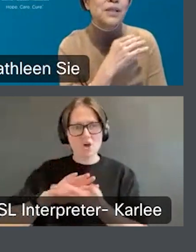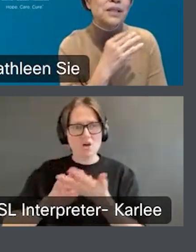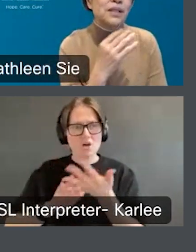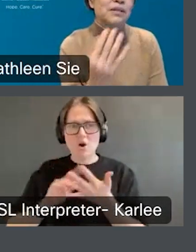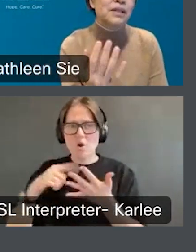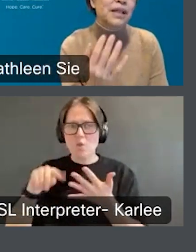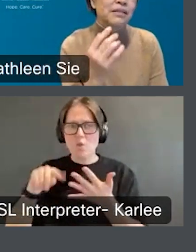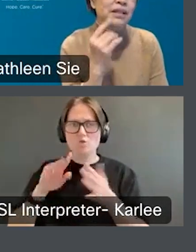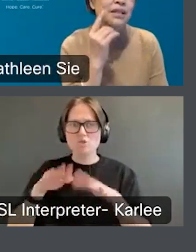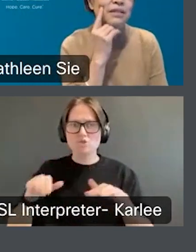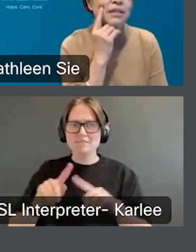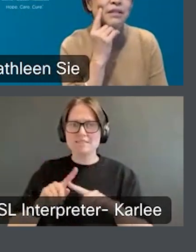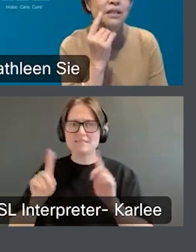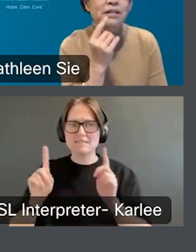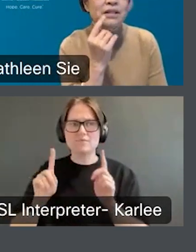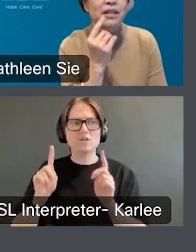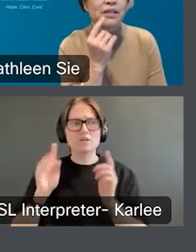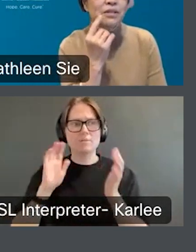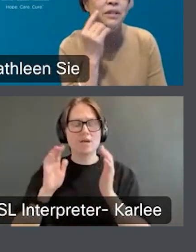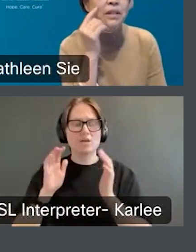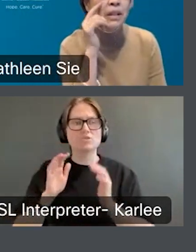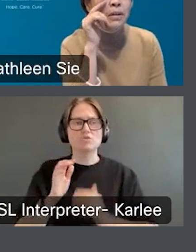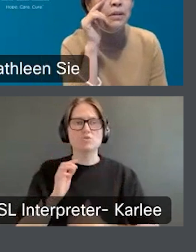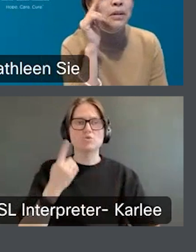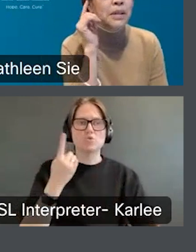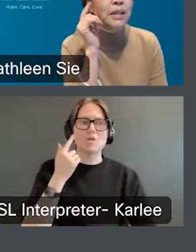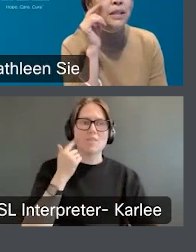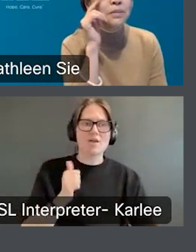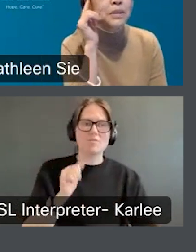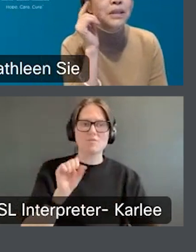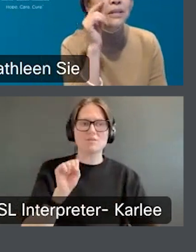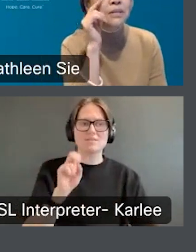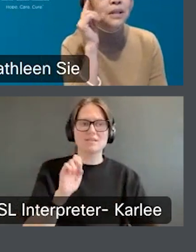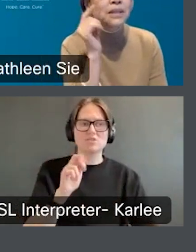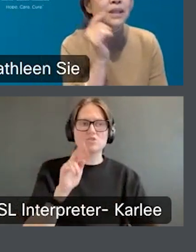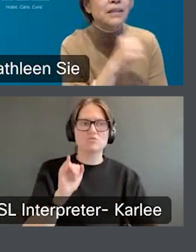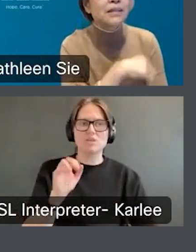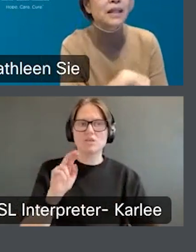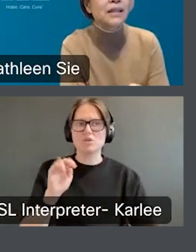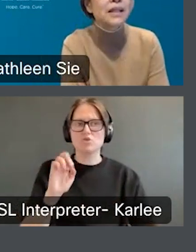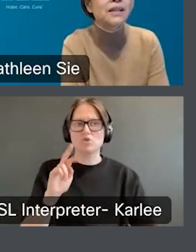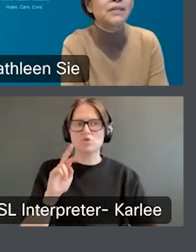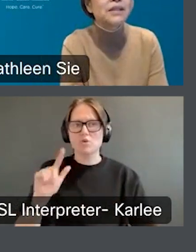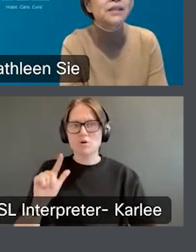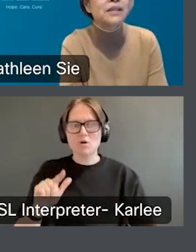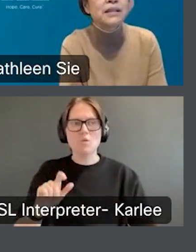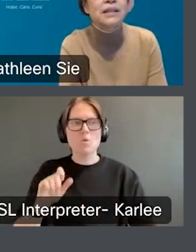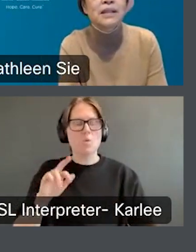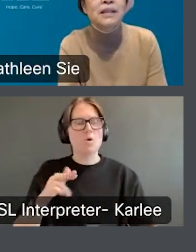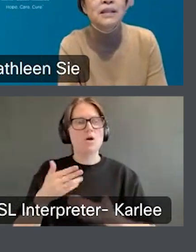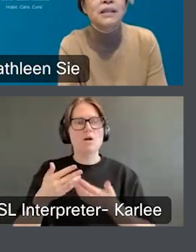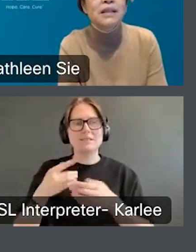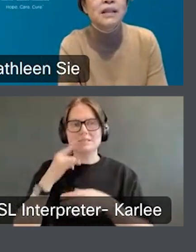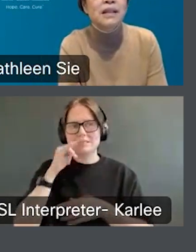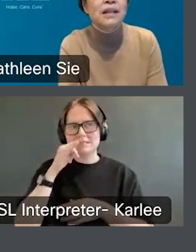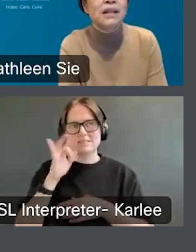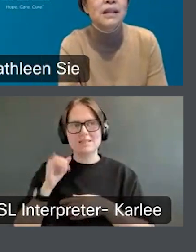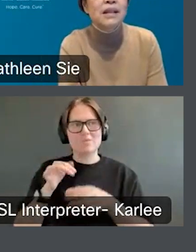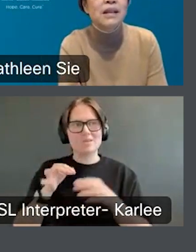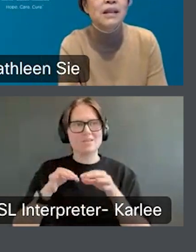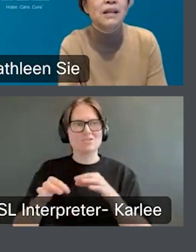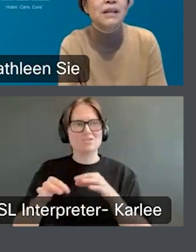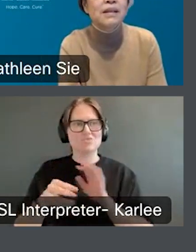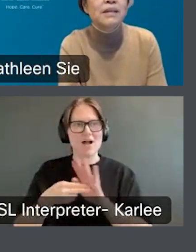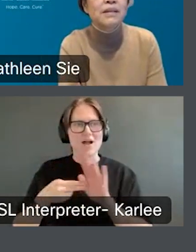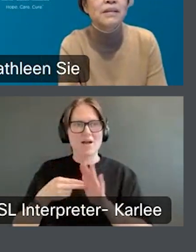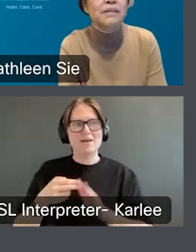with unilateral sensorineural hearing loss, or the kids we describe as single-sided deafness? So it's a great